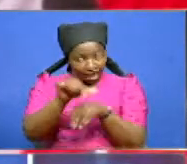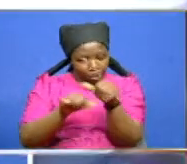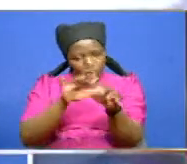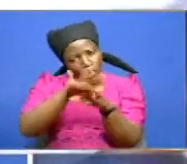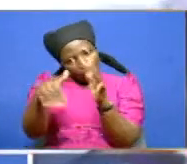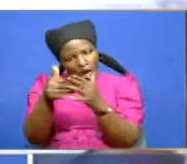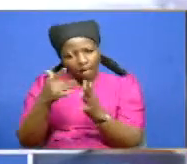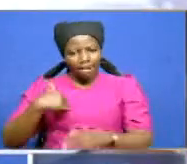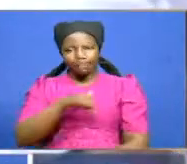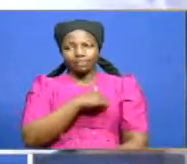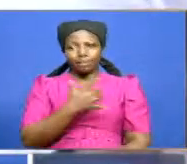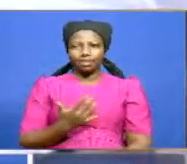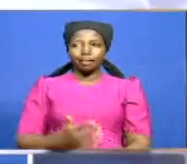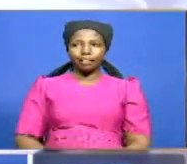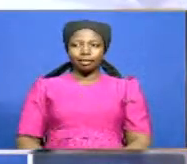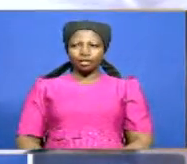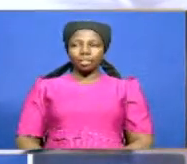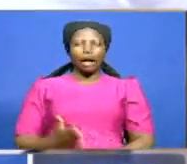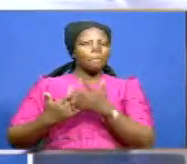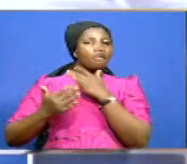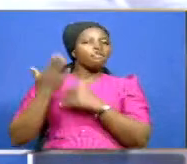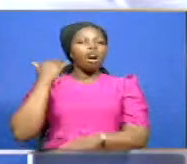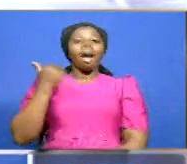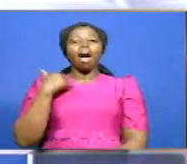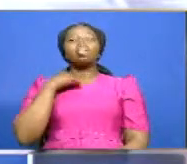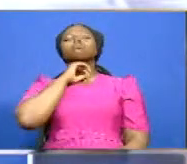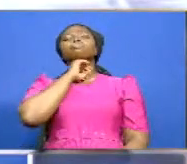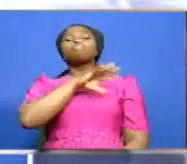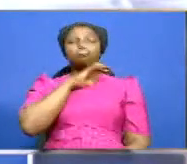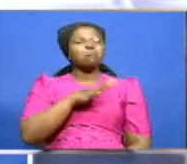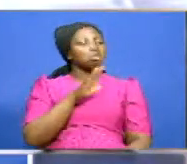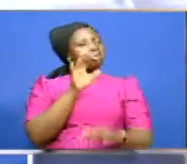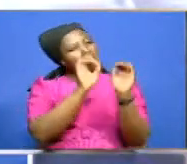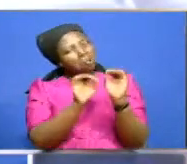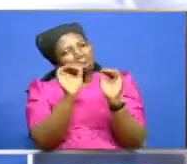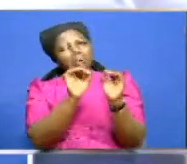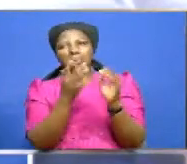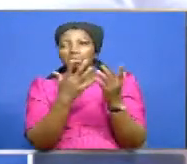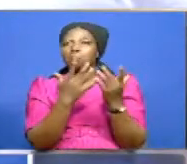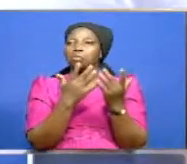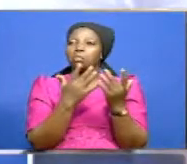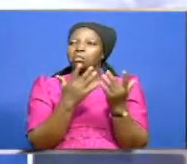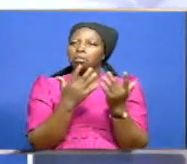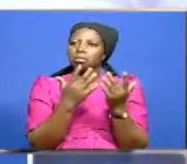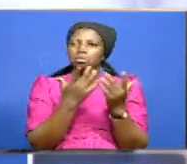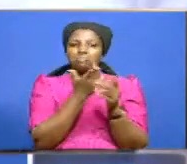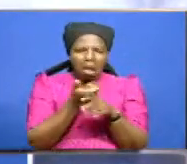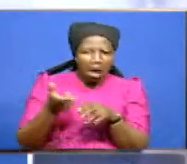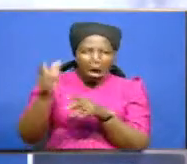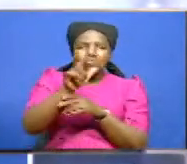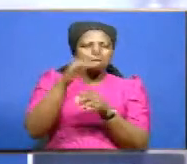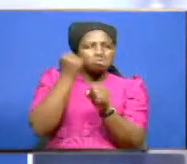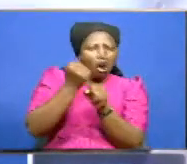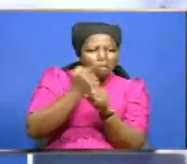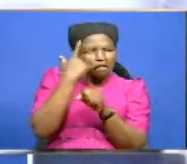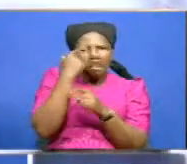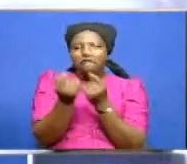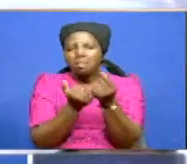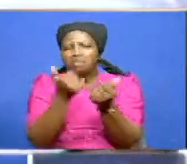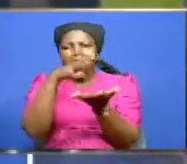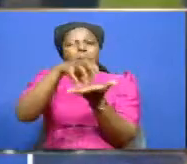us. Mbeleni kumekuwa na porojo ati ni kuongeza tu kazi kwa watu wachache.